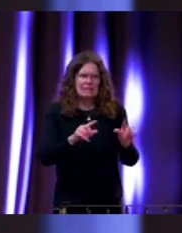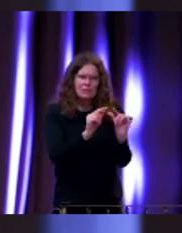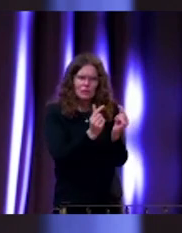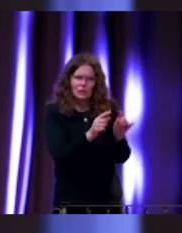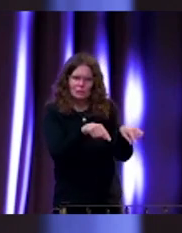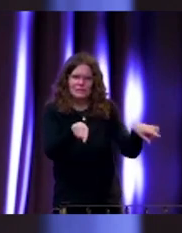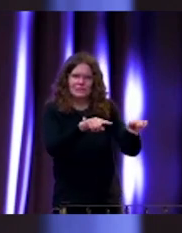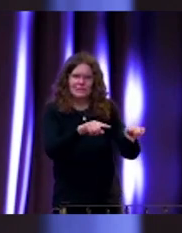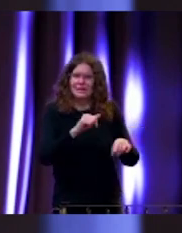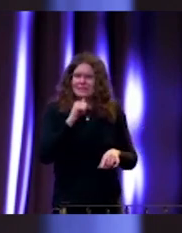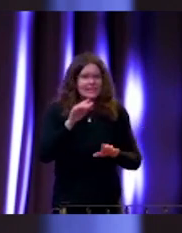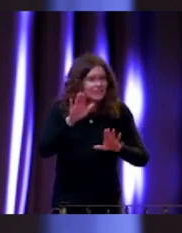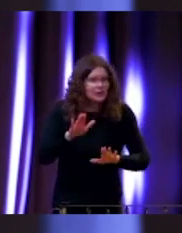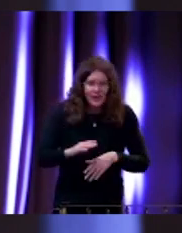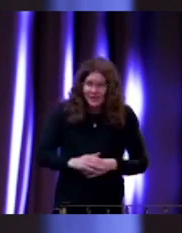you know, just